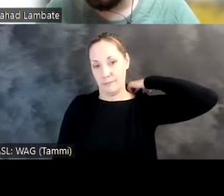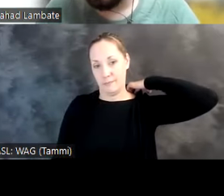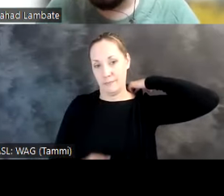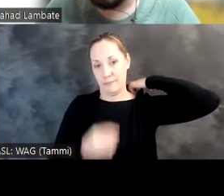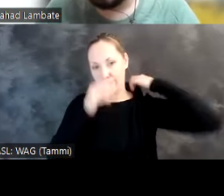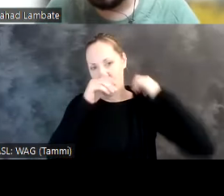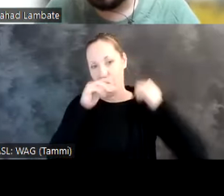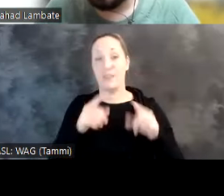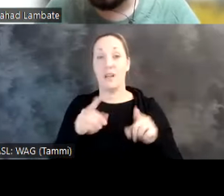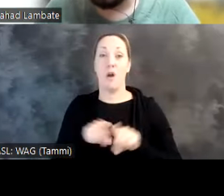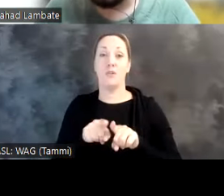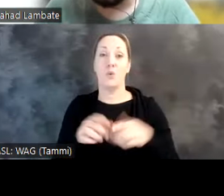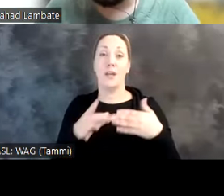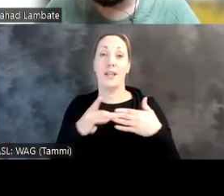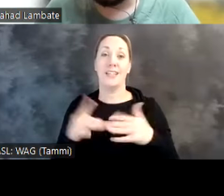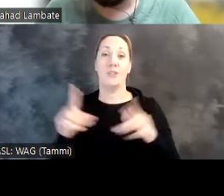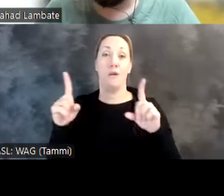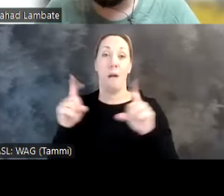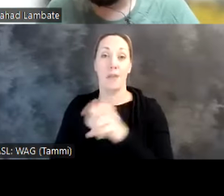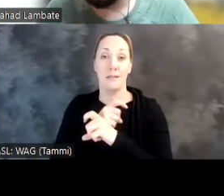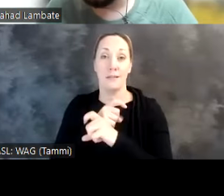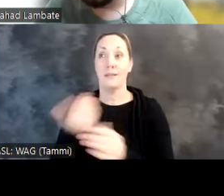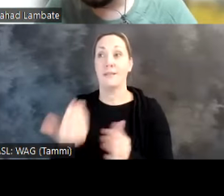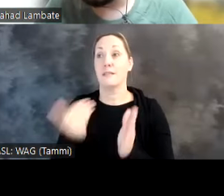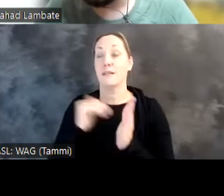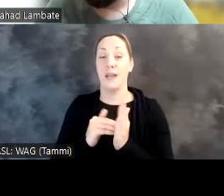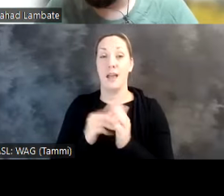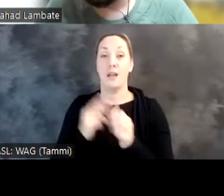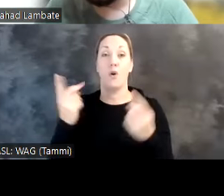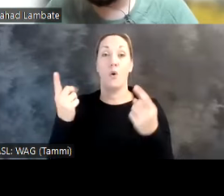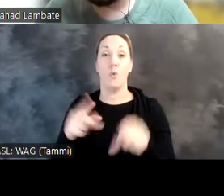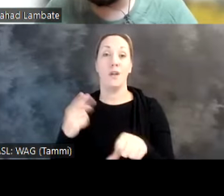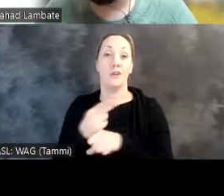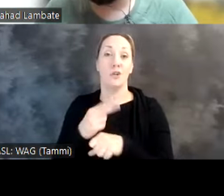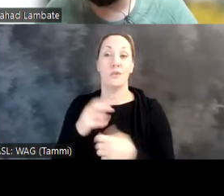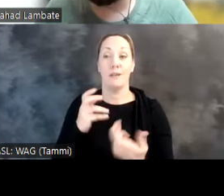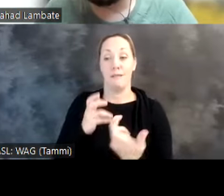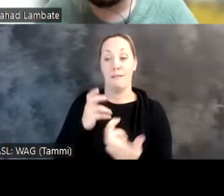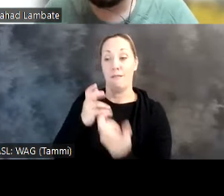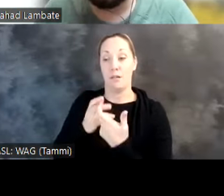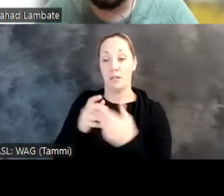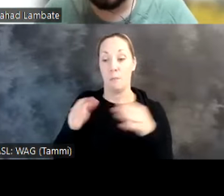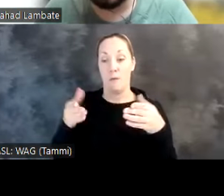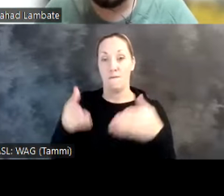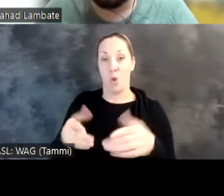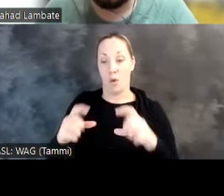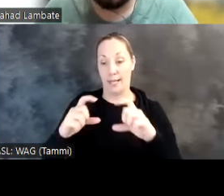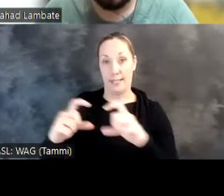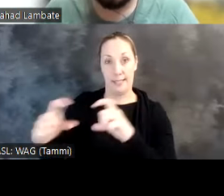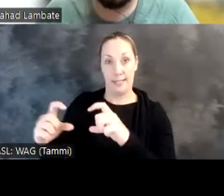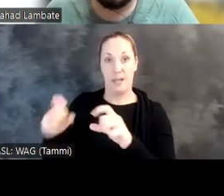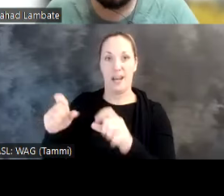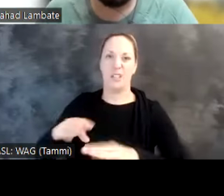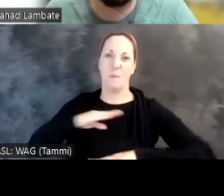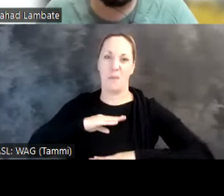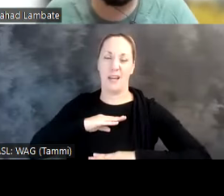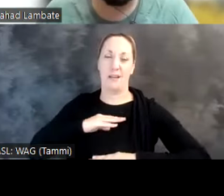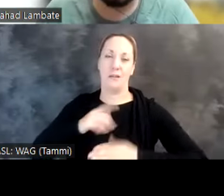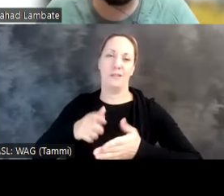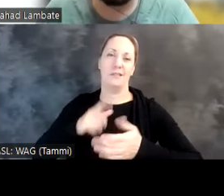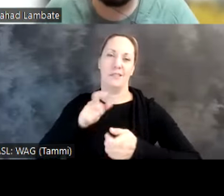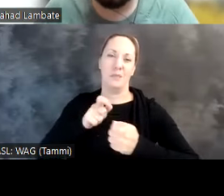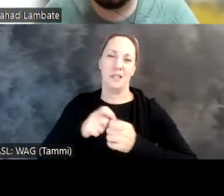lead to complexity, because as I said, when you're using custom focus, it has to meet certain requirements as well. Like it